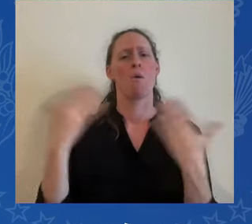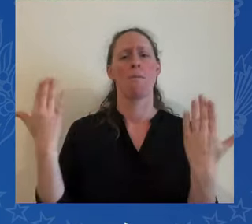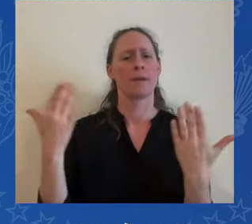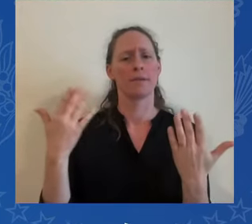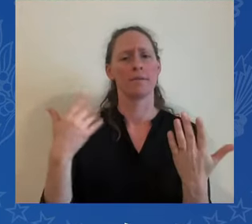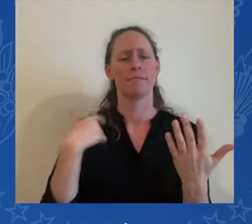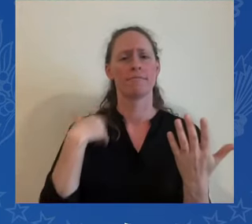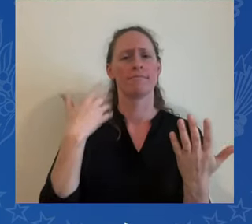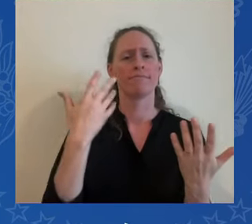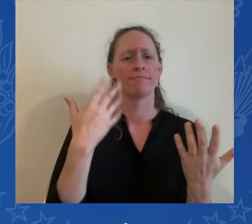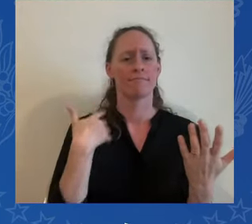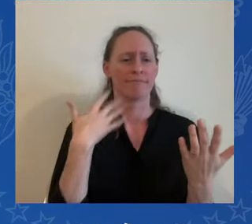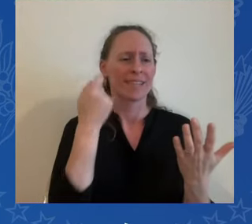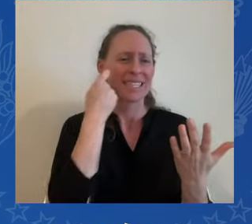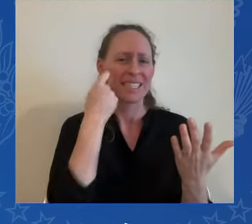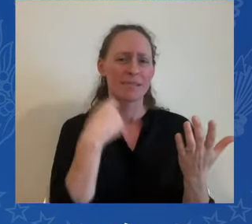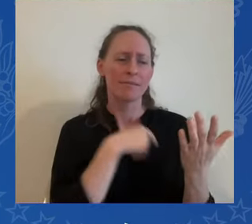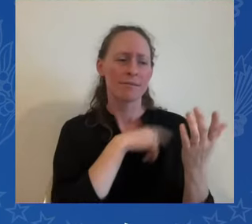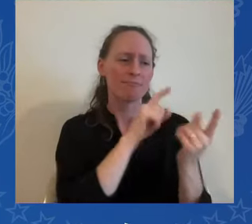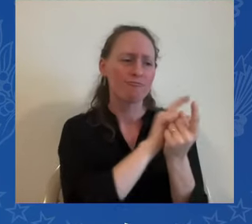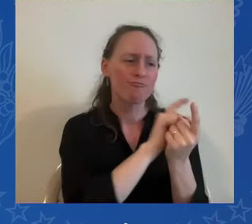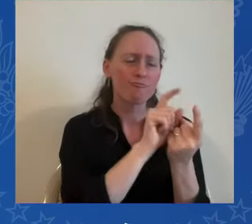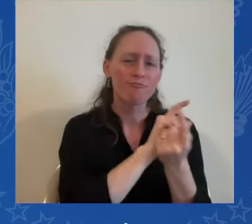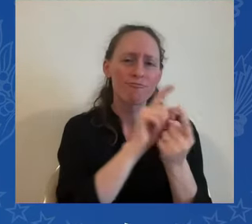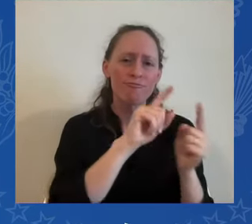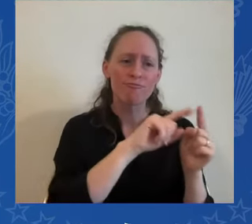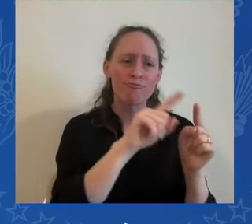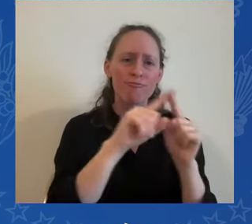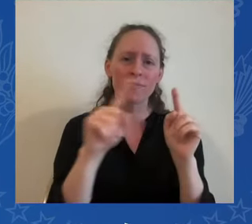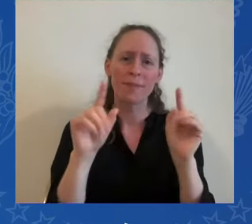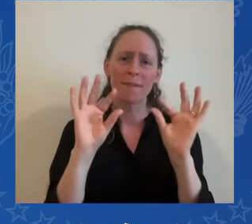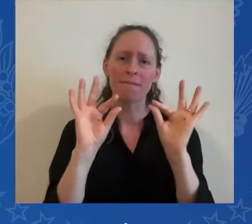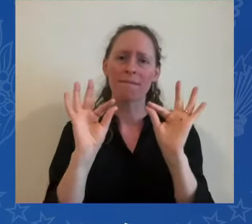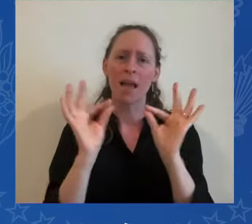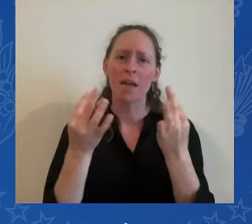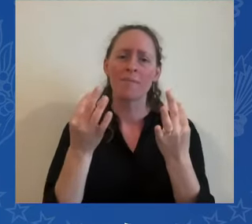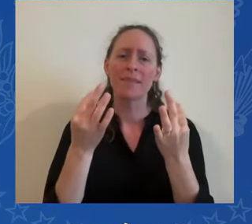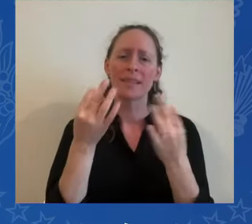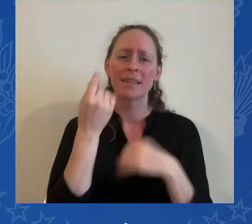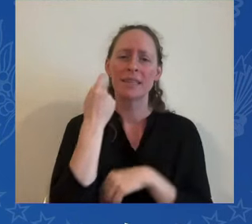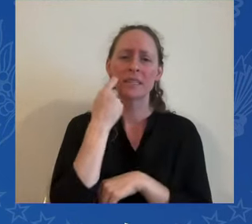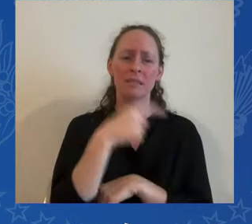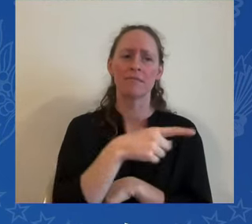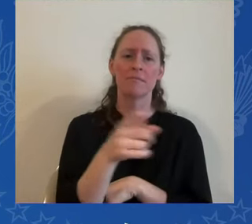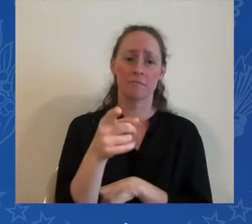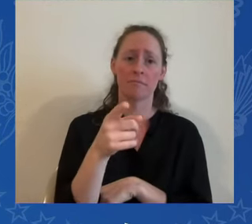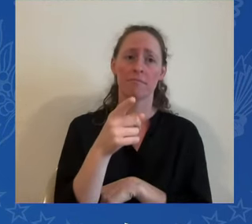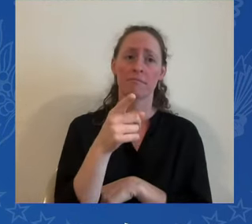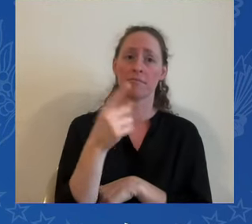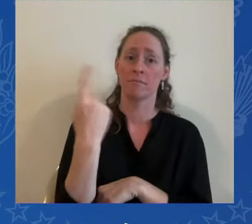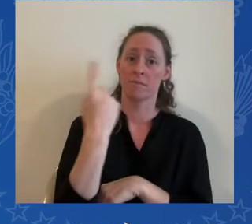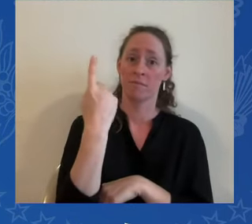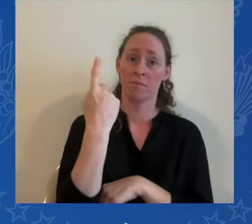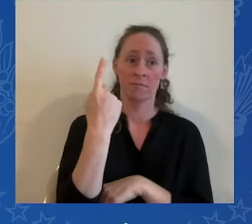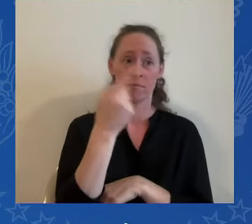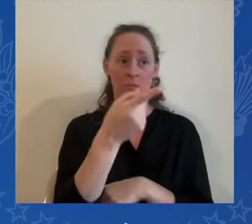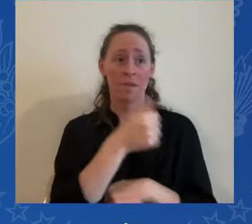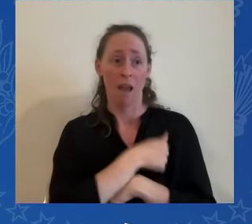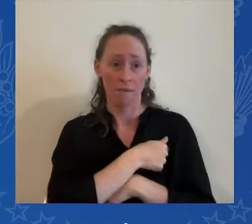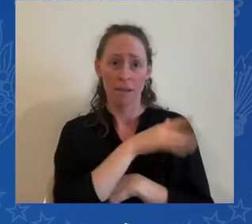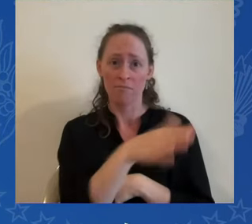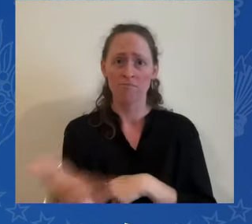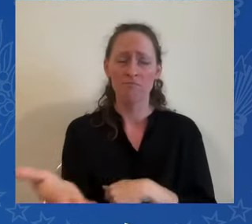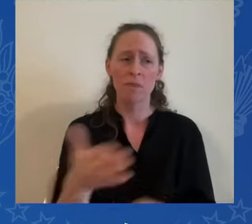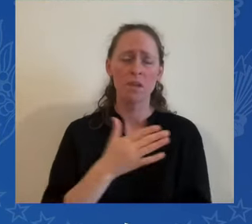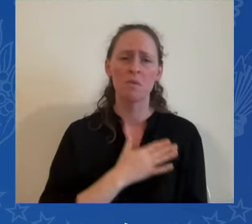All of you who've lost someone know that no matter how much you take pride in the recognition